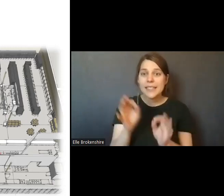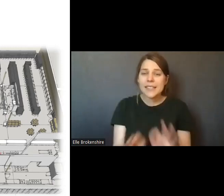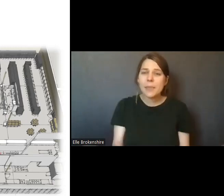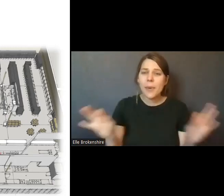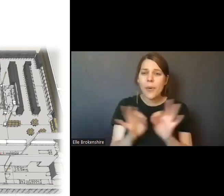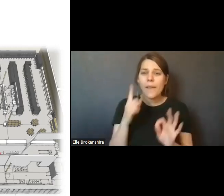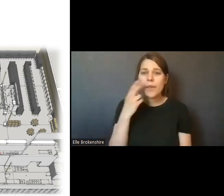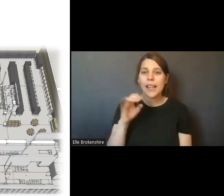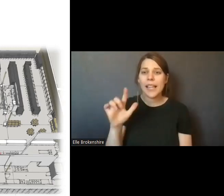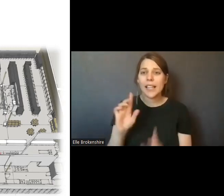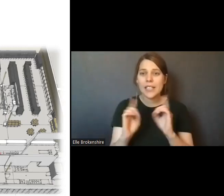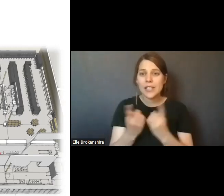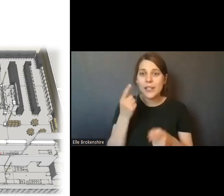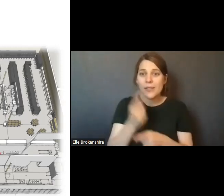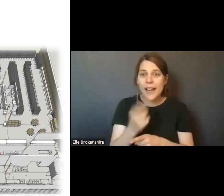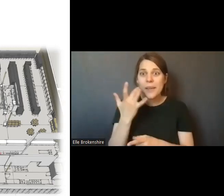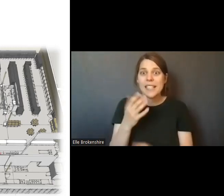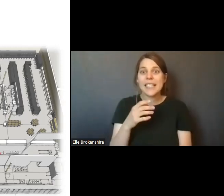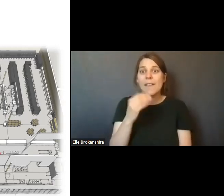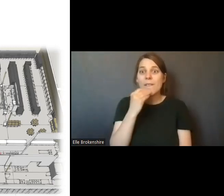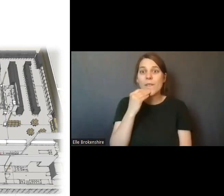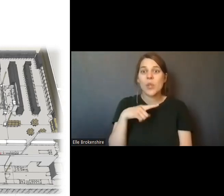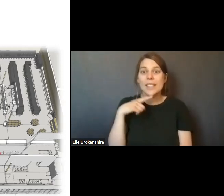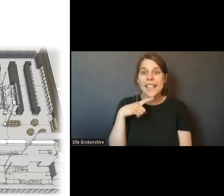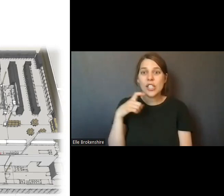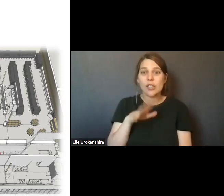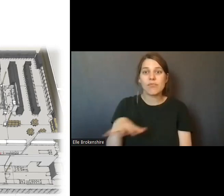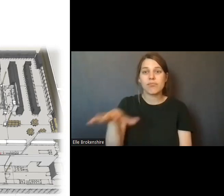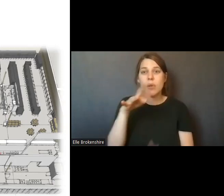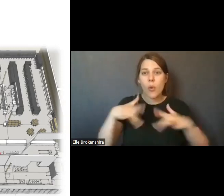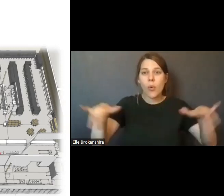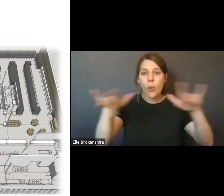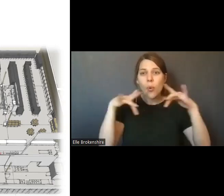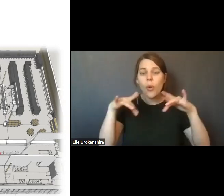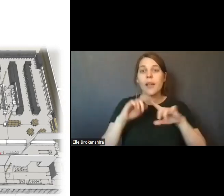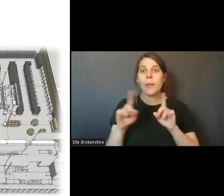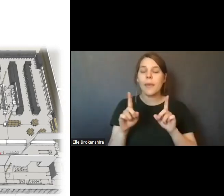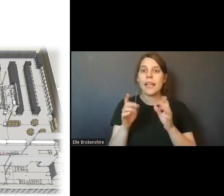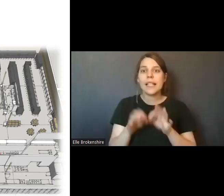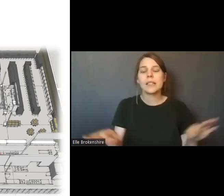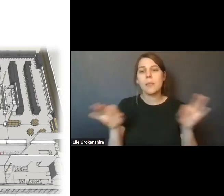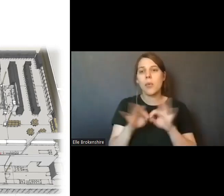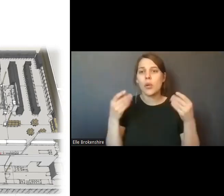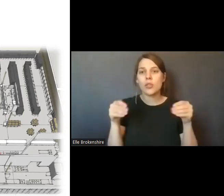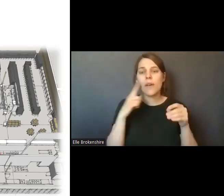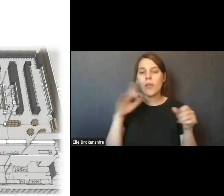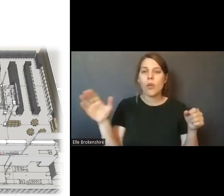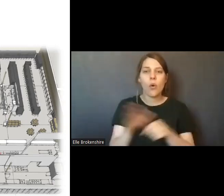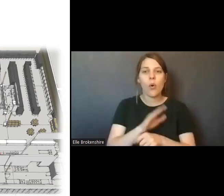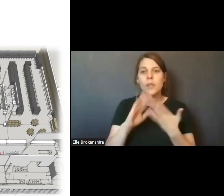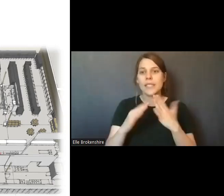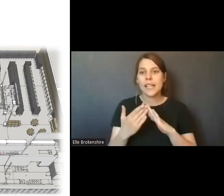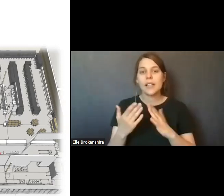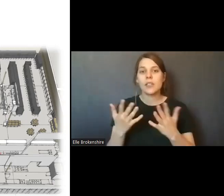right? Because you're coming into a food desert. But at the same time, this is really a critical store for the entire city. So I would just encourage